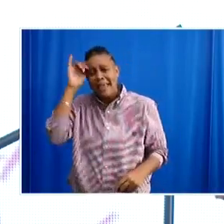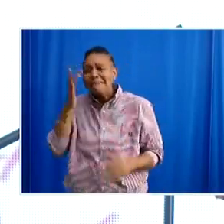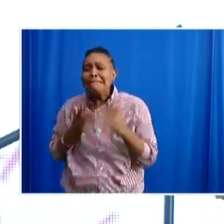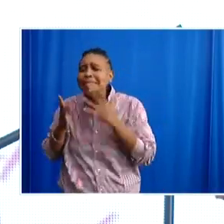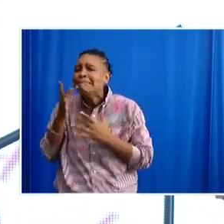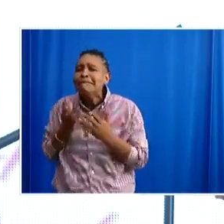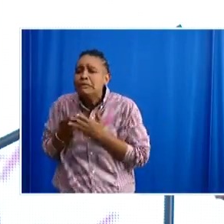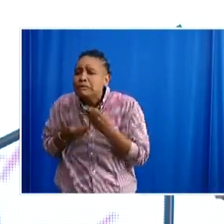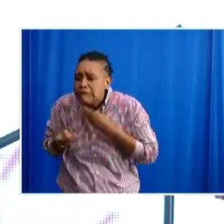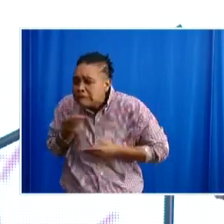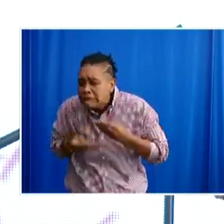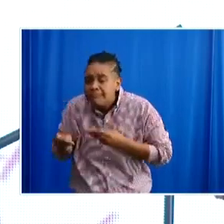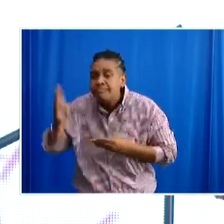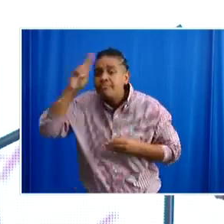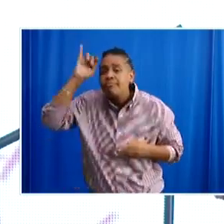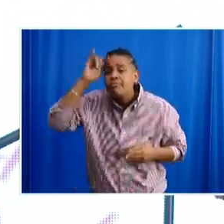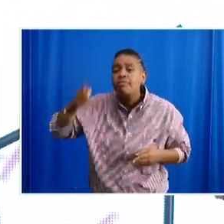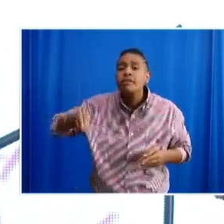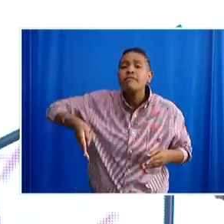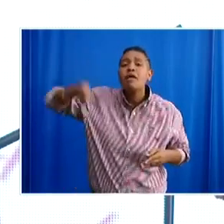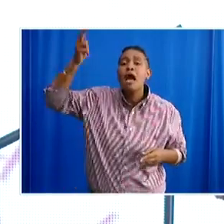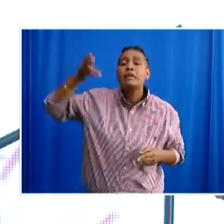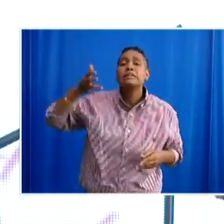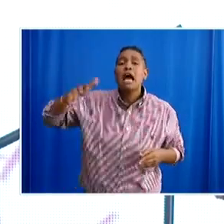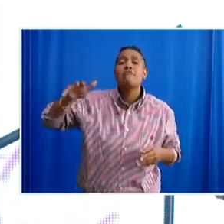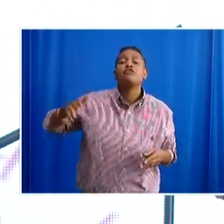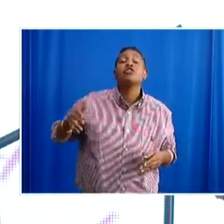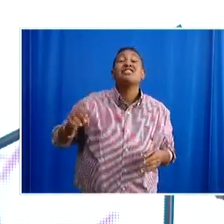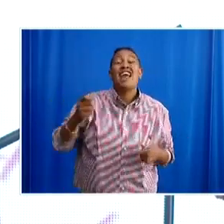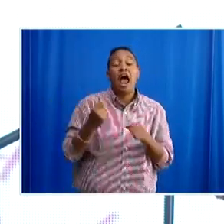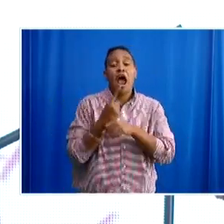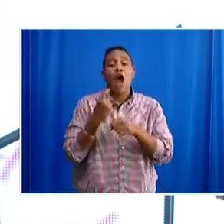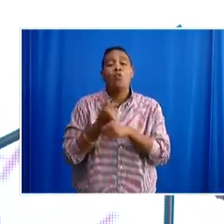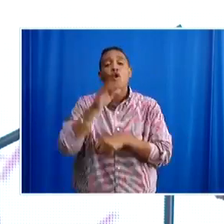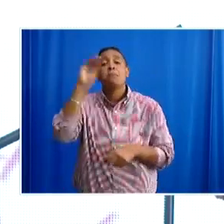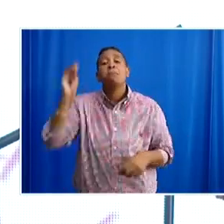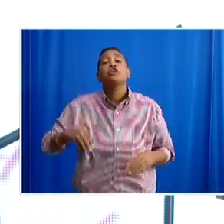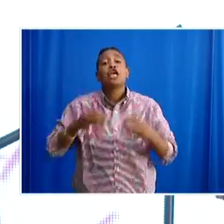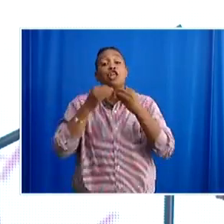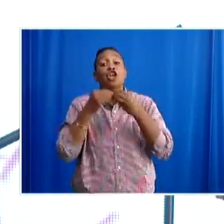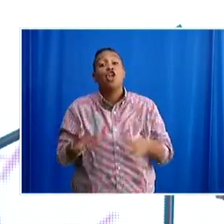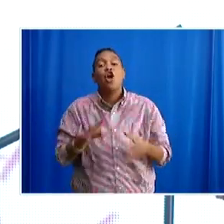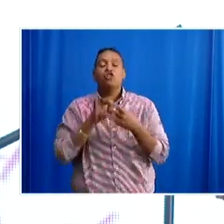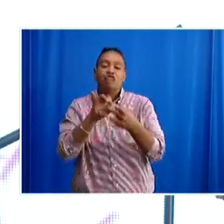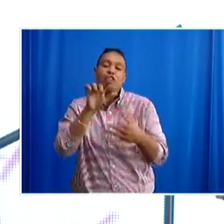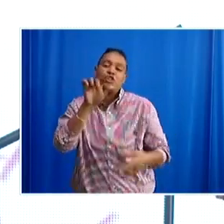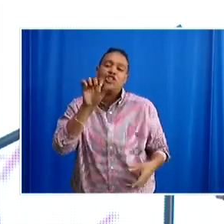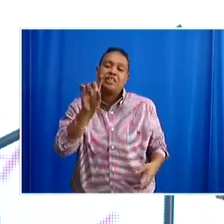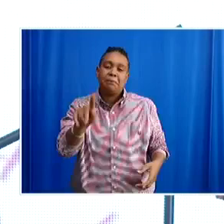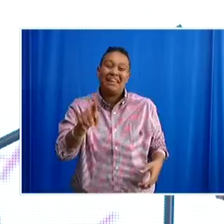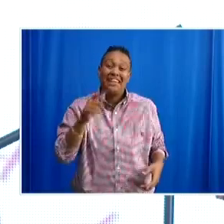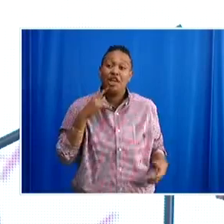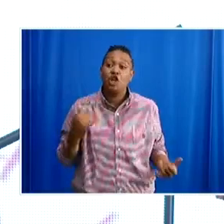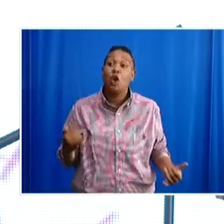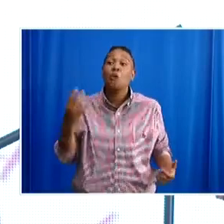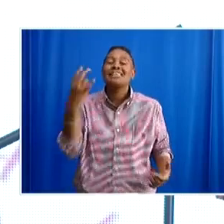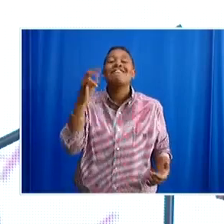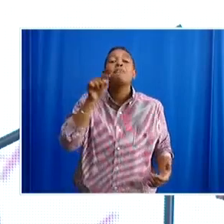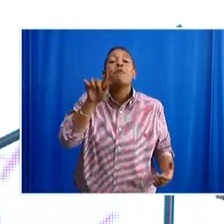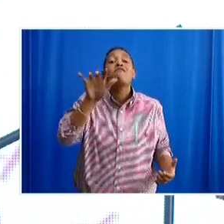Haiti has the highest average annual percentage losses relative to GDP and stands at